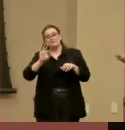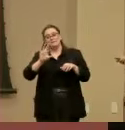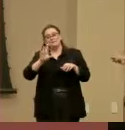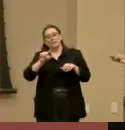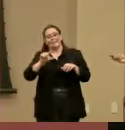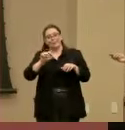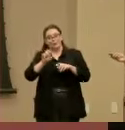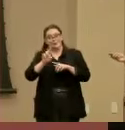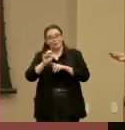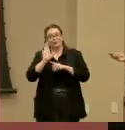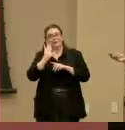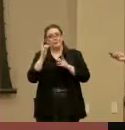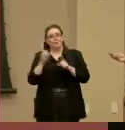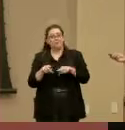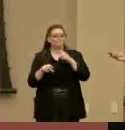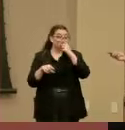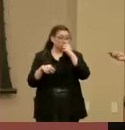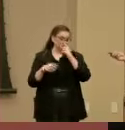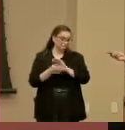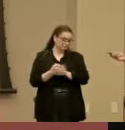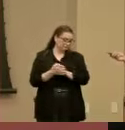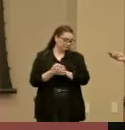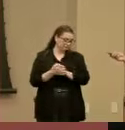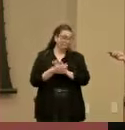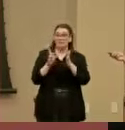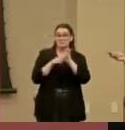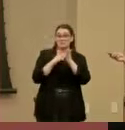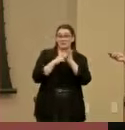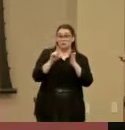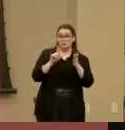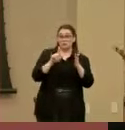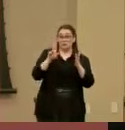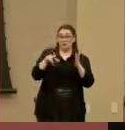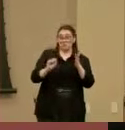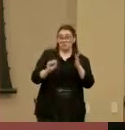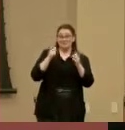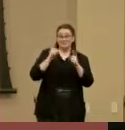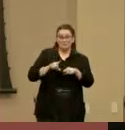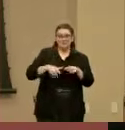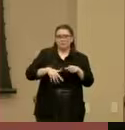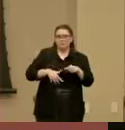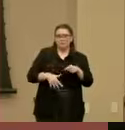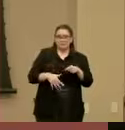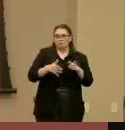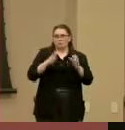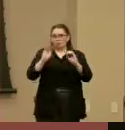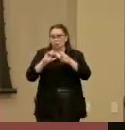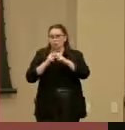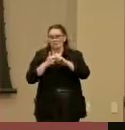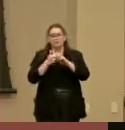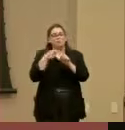kind of quiet during the pregnancy. So the goal here is, before you get pregnant, please have well-controlled lupus.